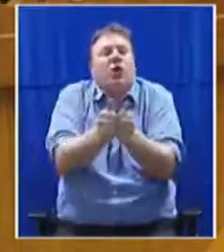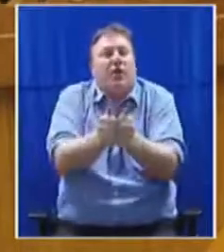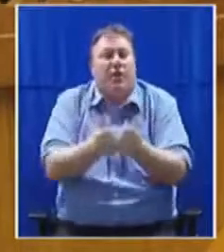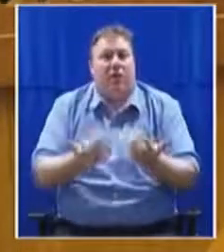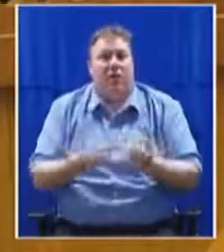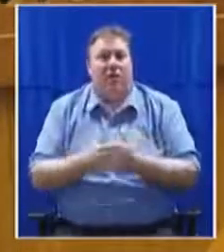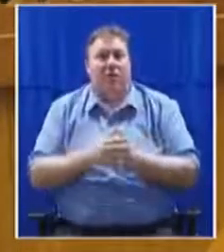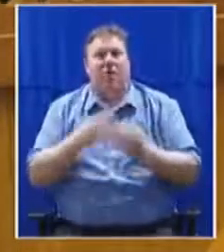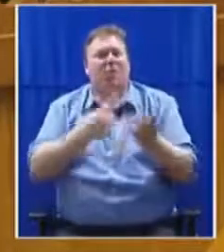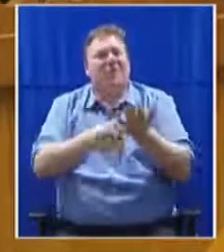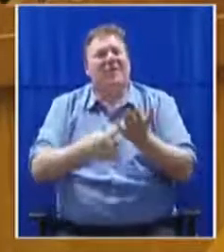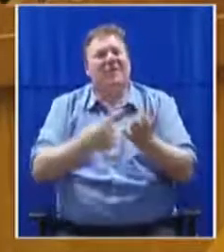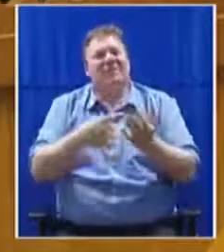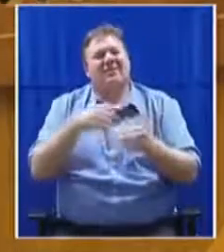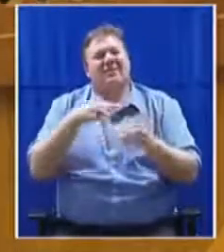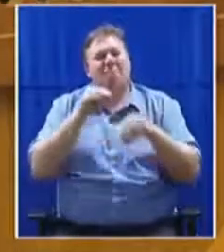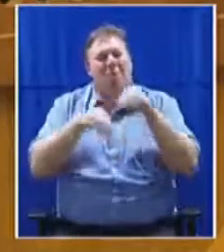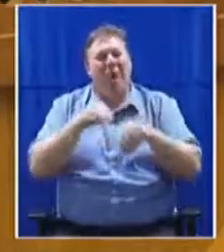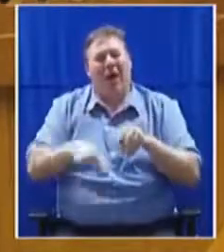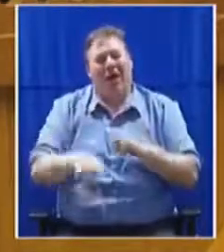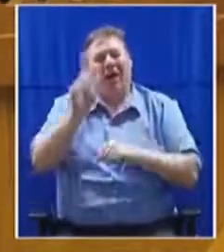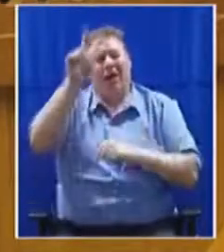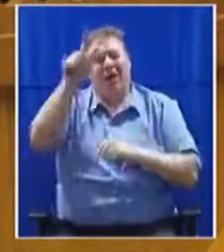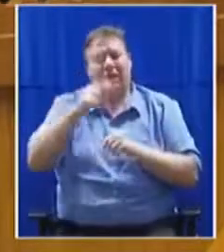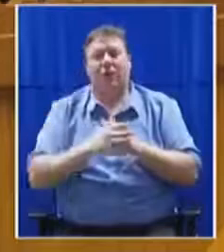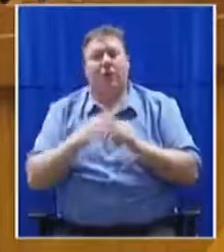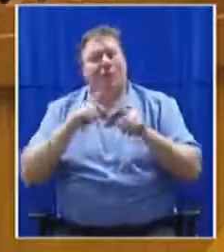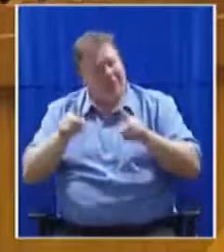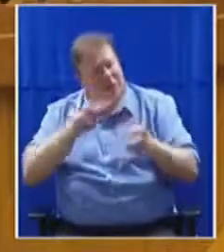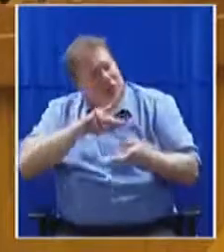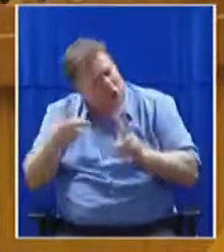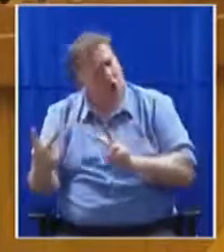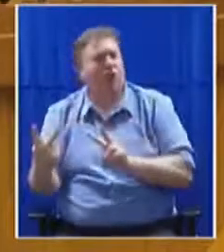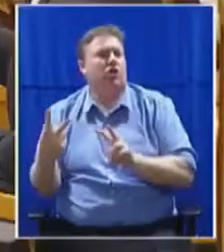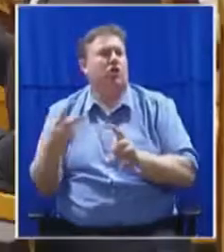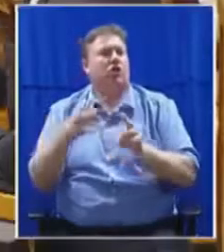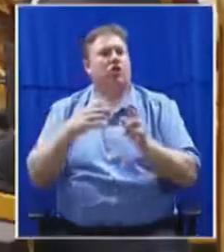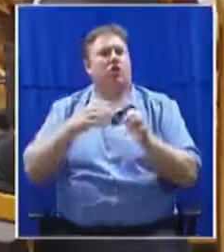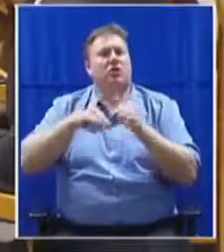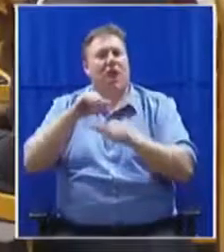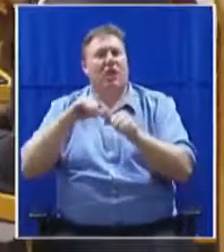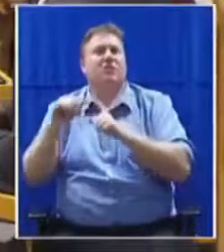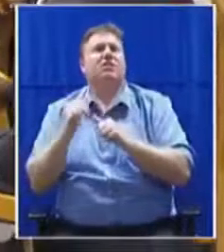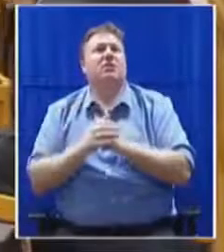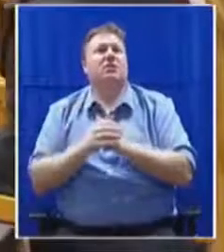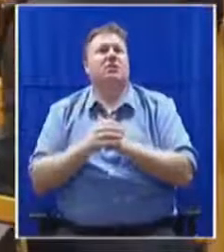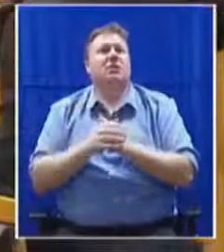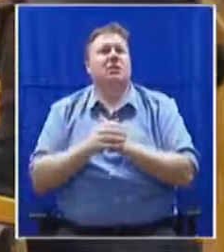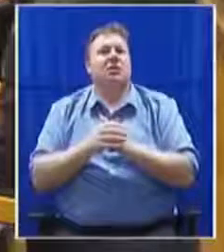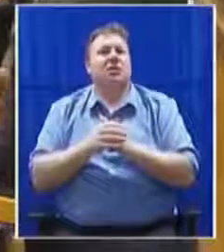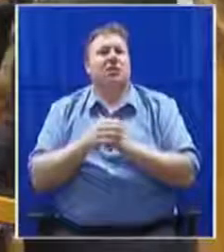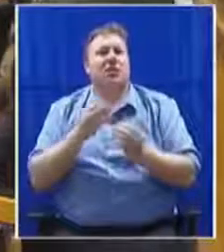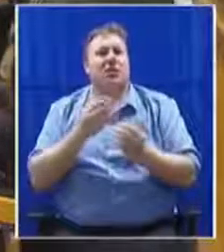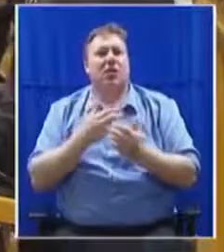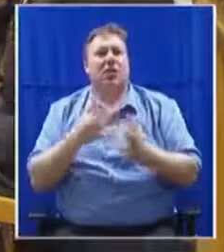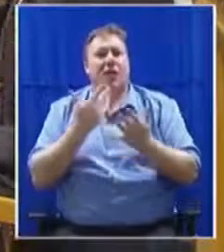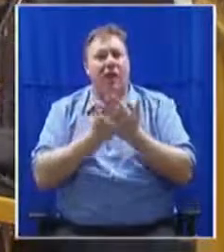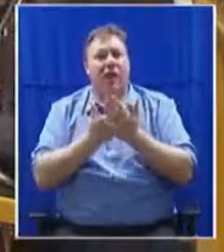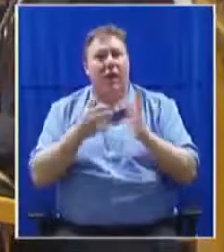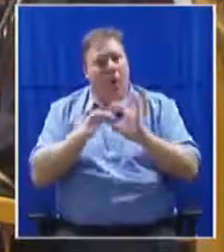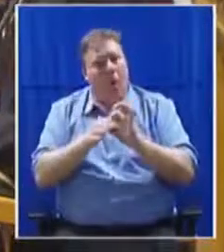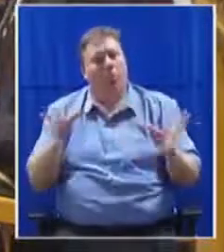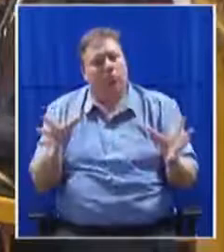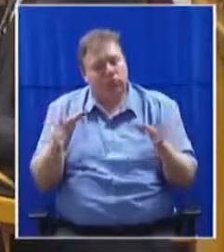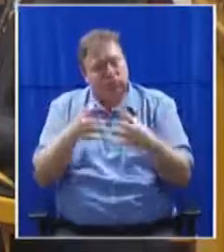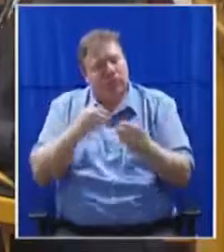mining in a moment, but let's reform our societies. Let's restore the credibility of the home so that we don't have to sit outside in a